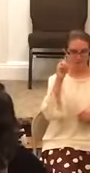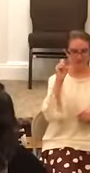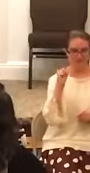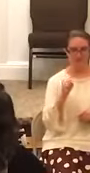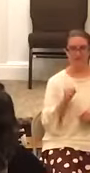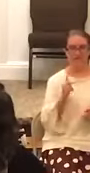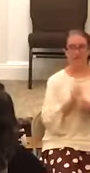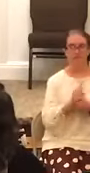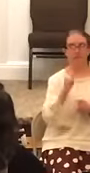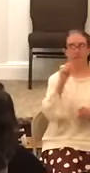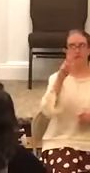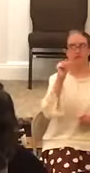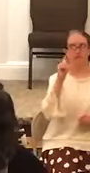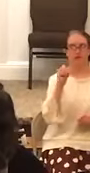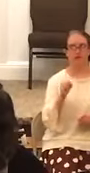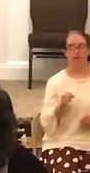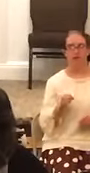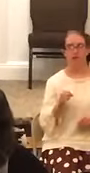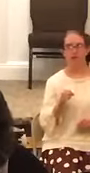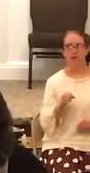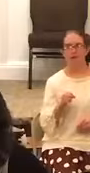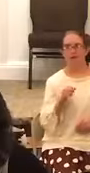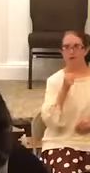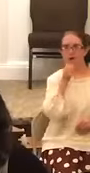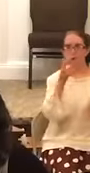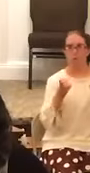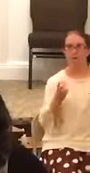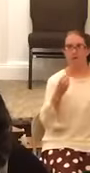way you can keep your tradition is by rejecting me."